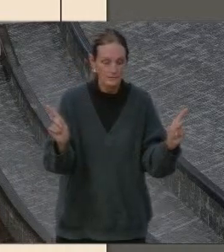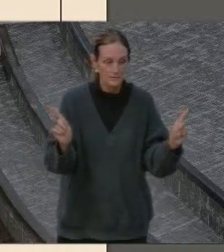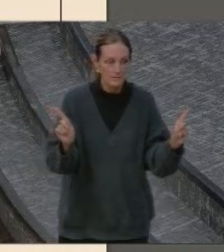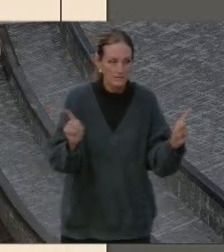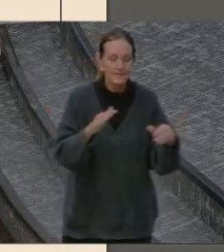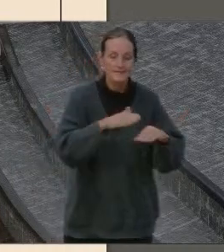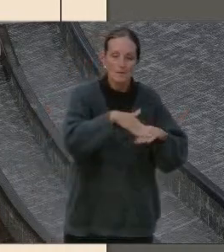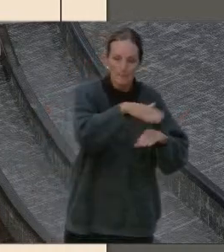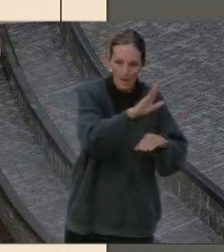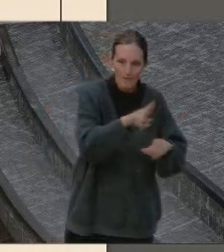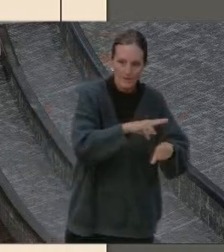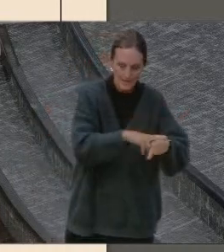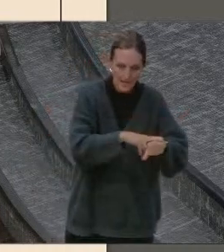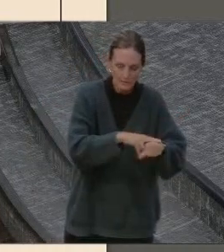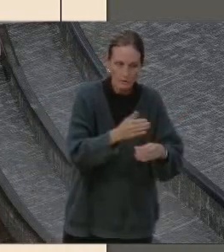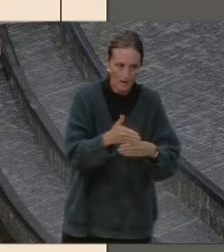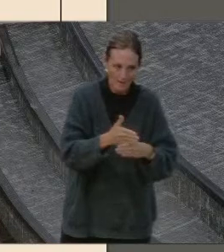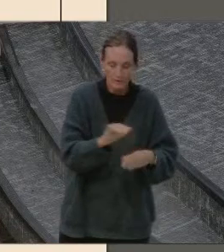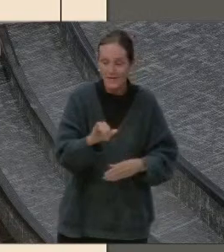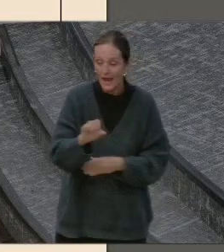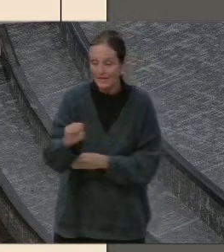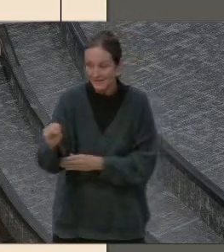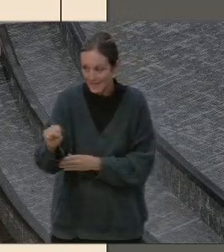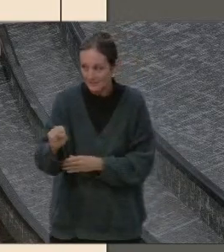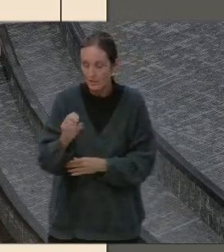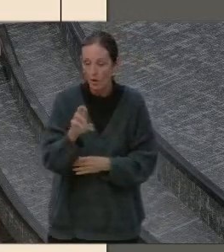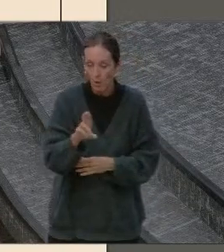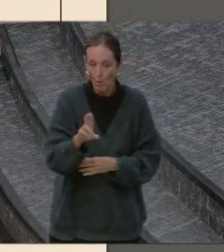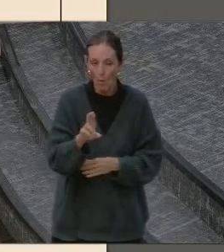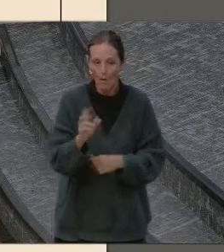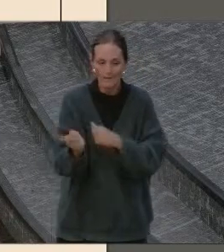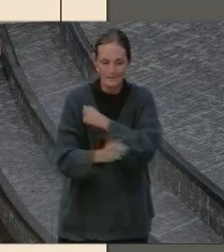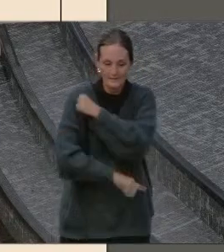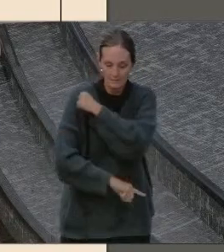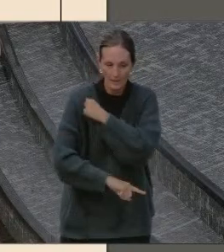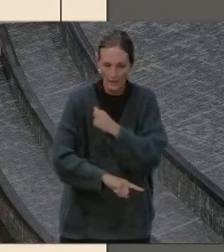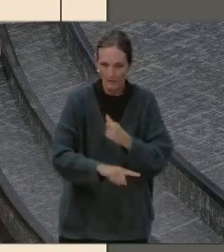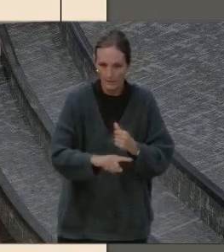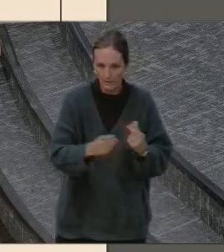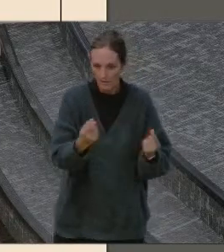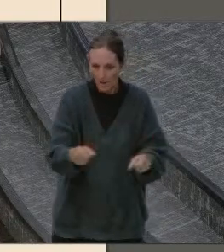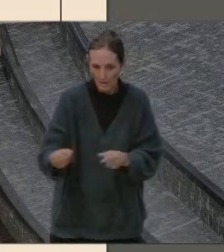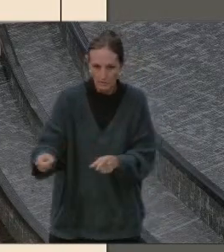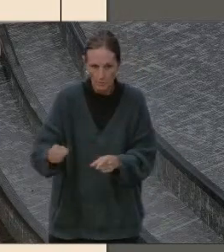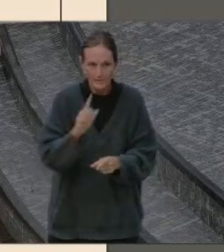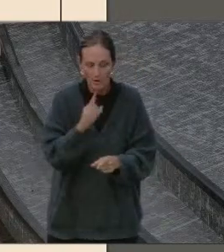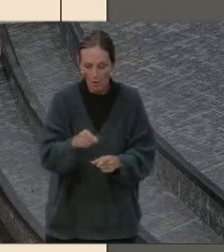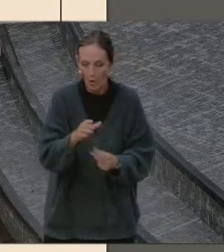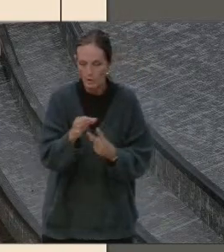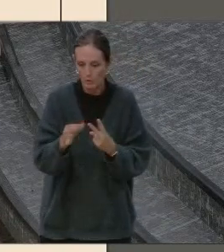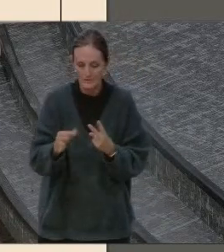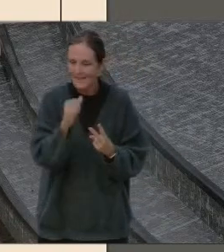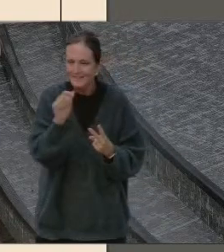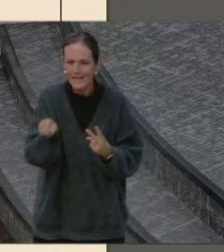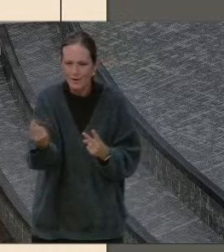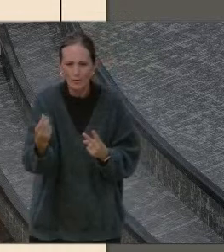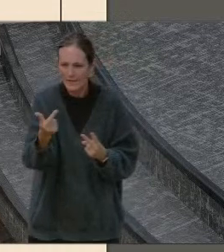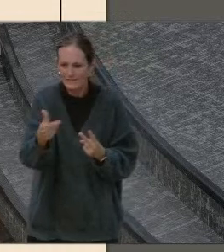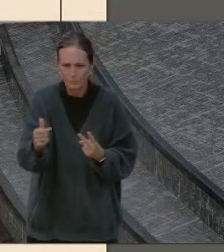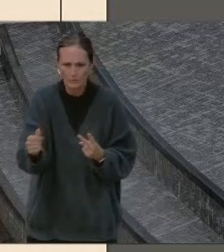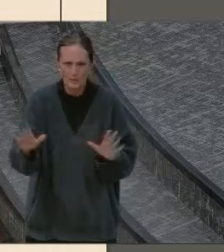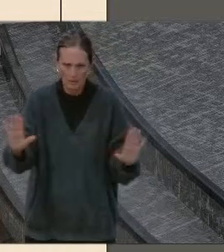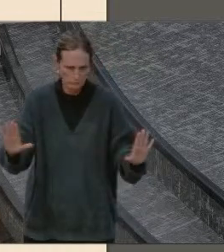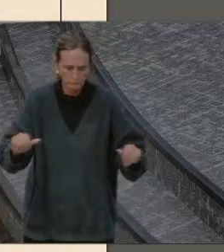the national average. So ISS is our disciplinary consequence of choice, And it's not only Georgia. I think one of the